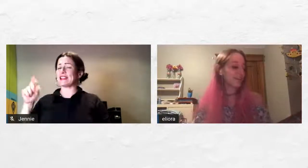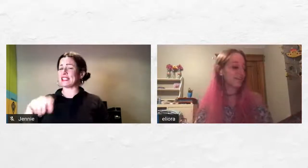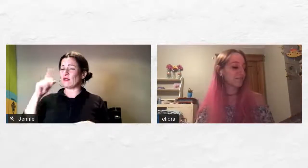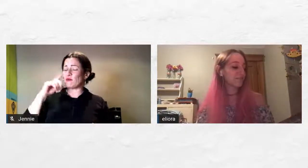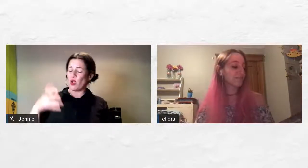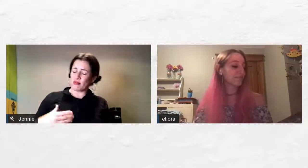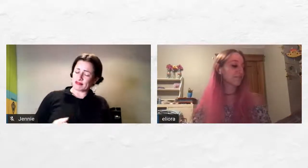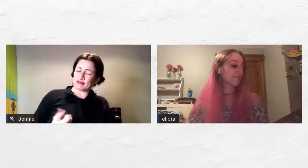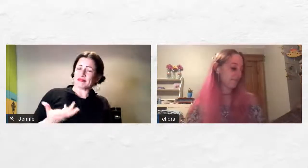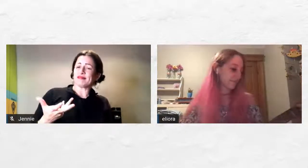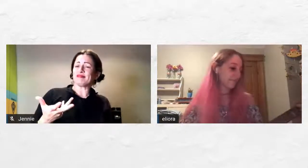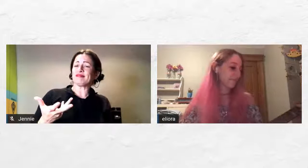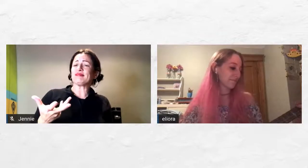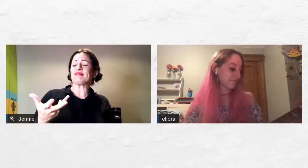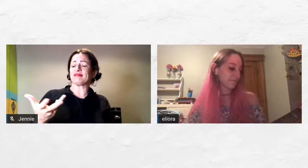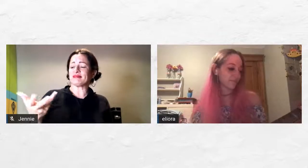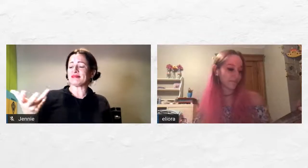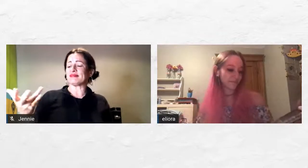sing.